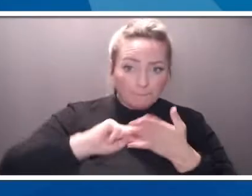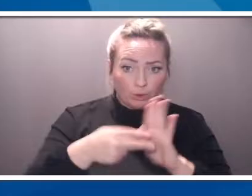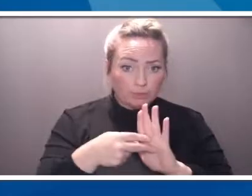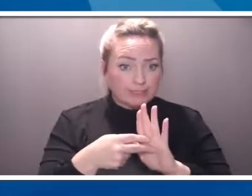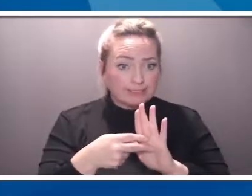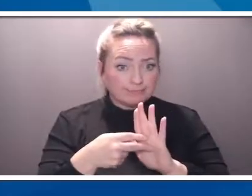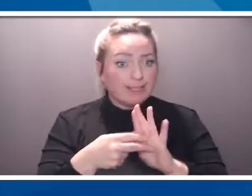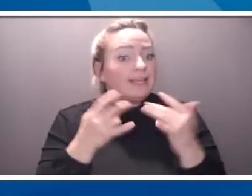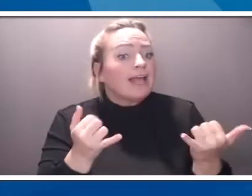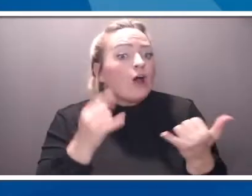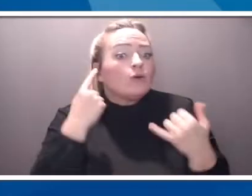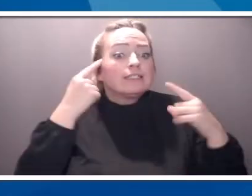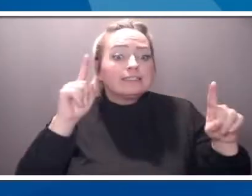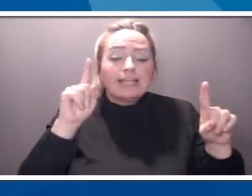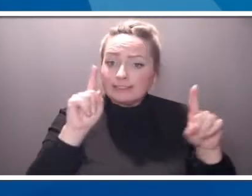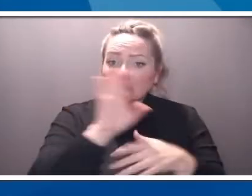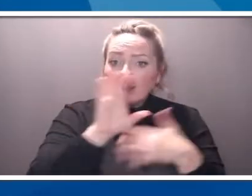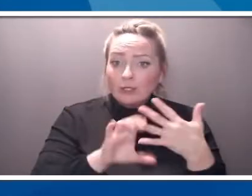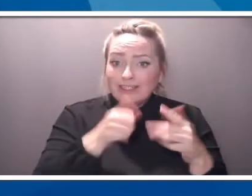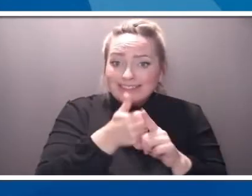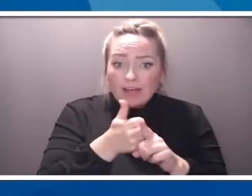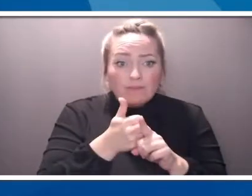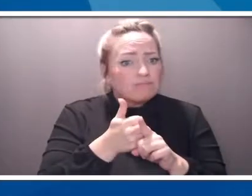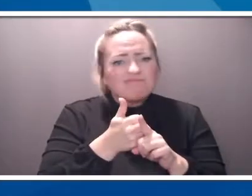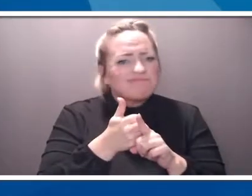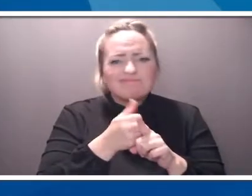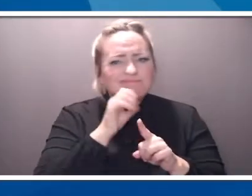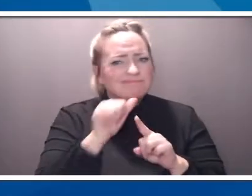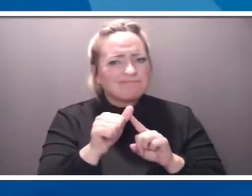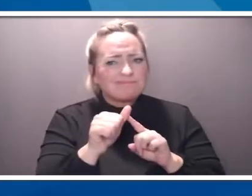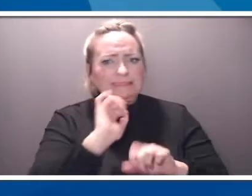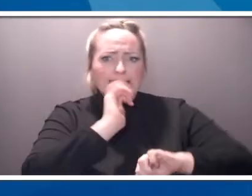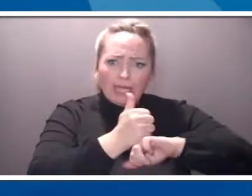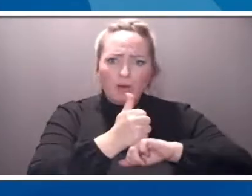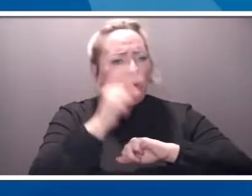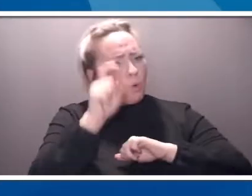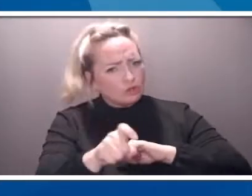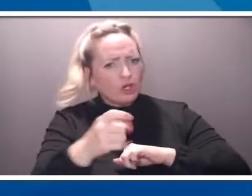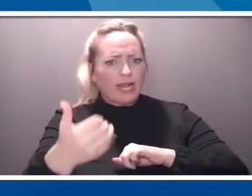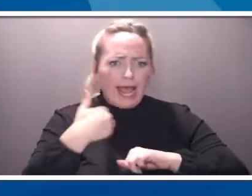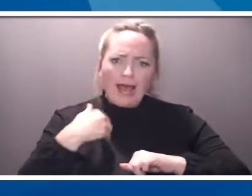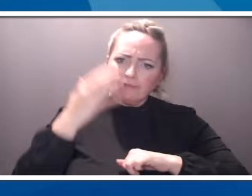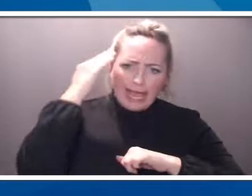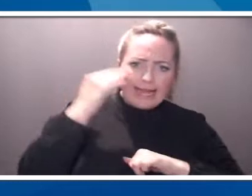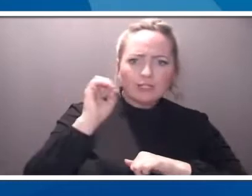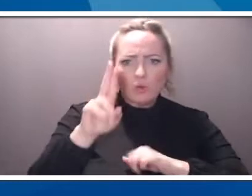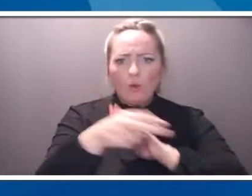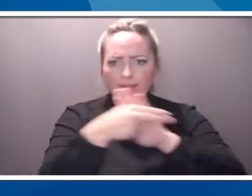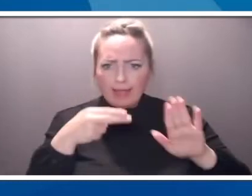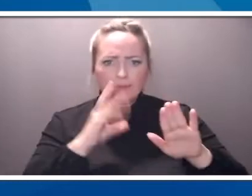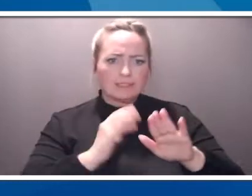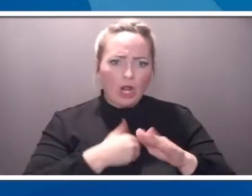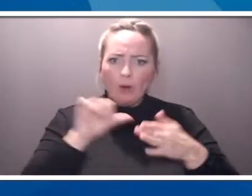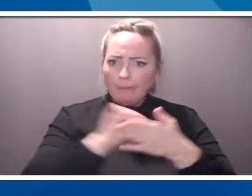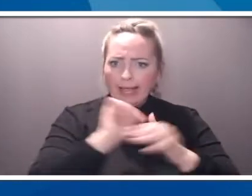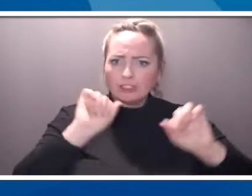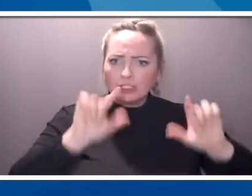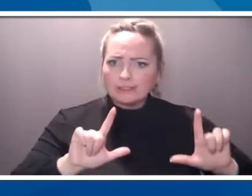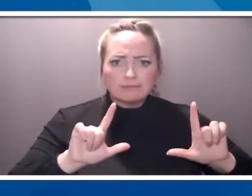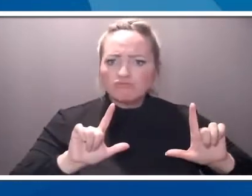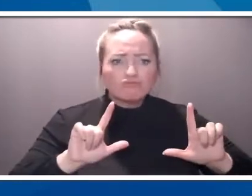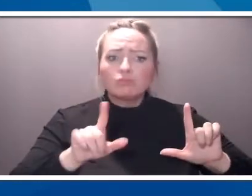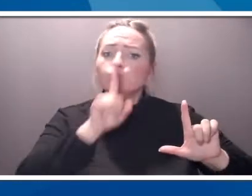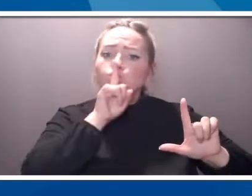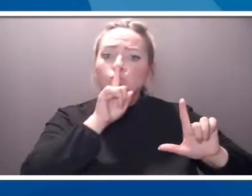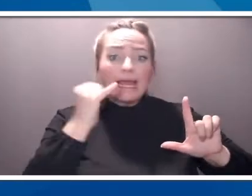topic or purpose. Now, this success criterion itself doesn't actually mandate that we should have headings or labels in